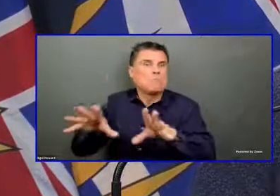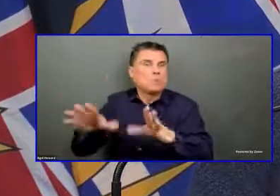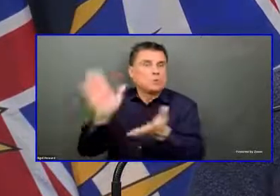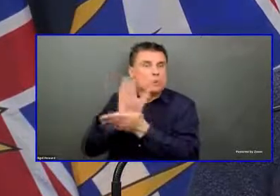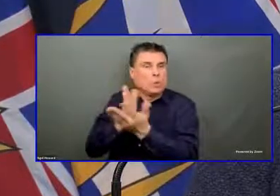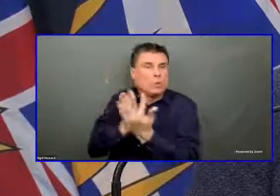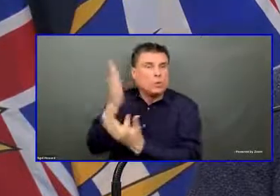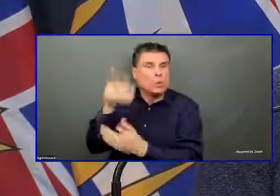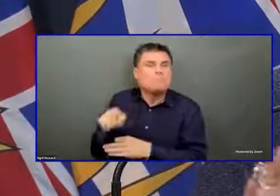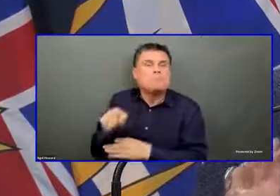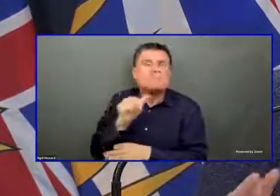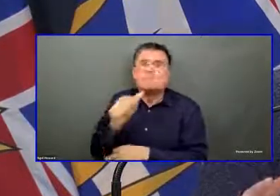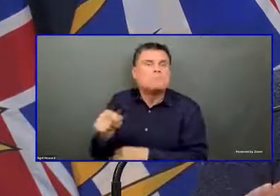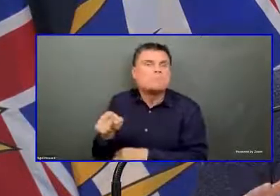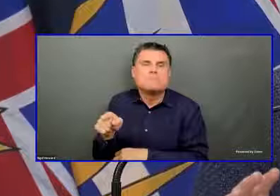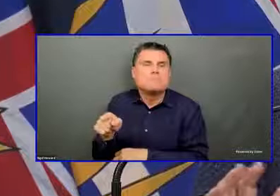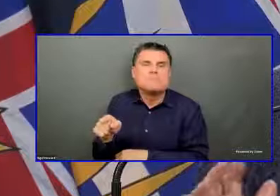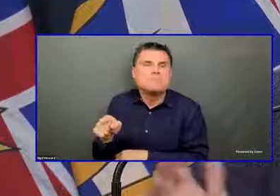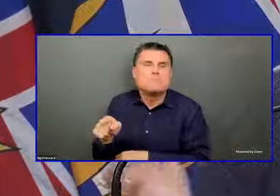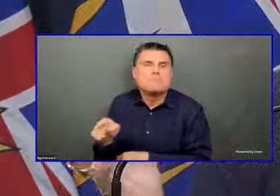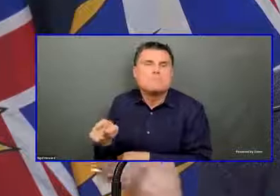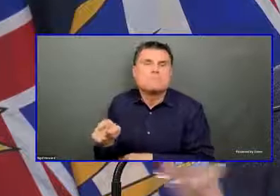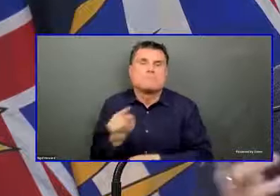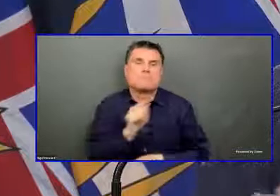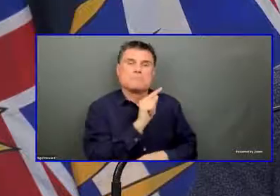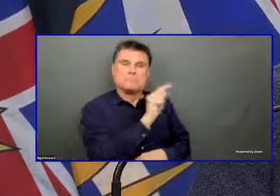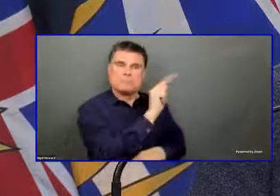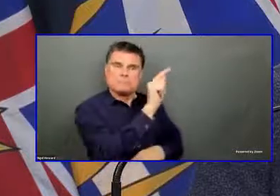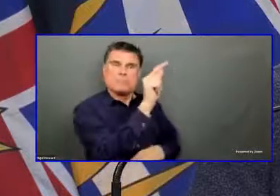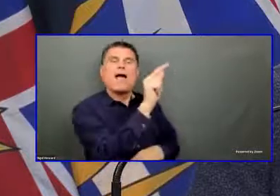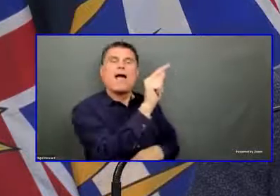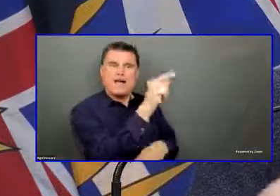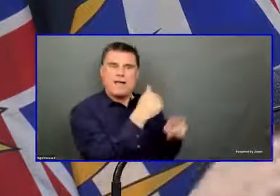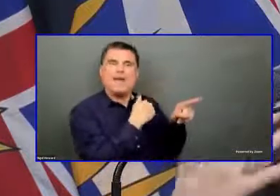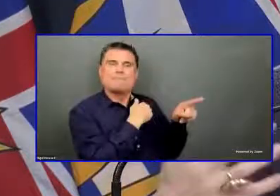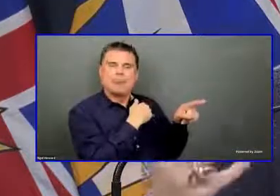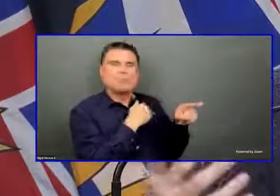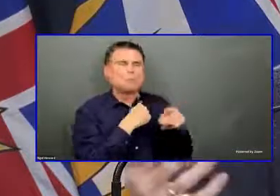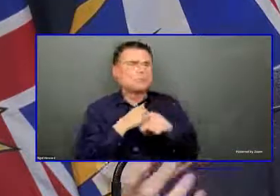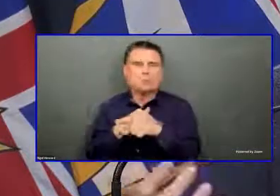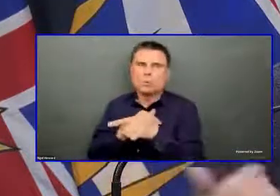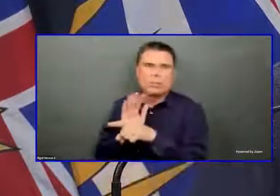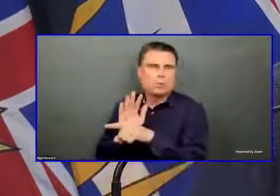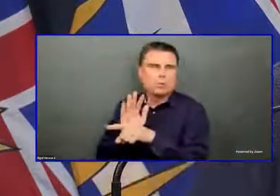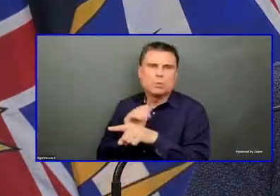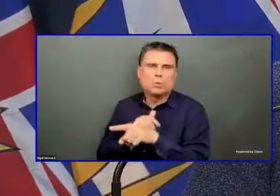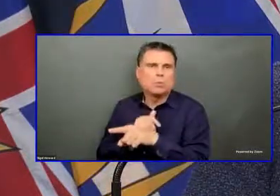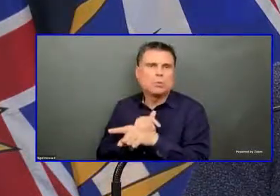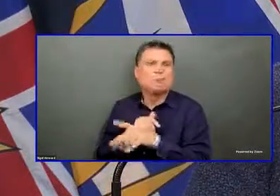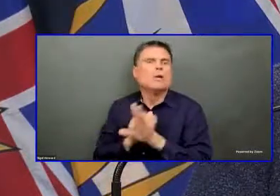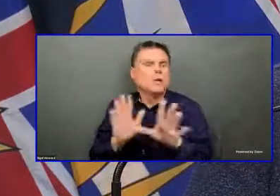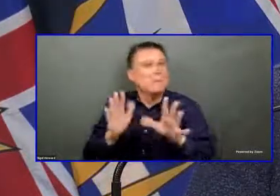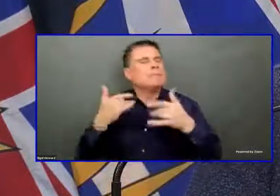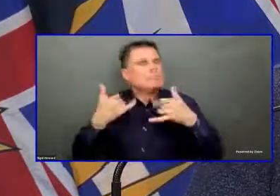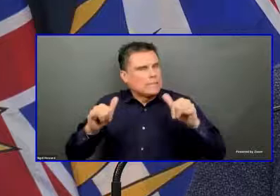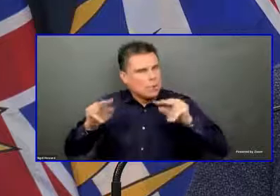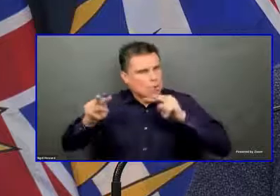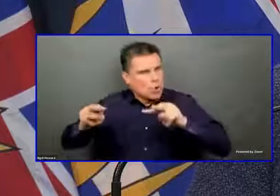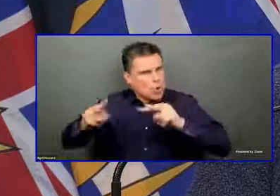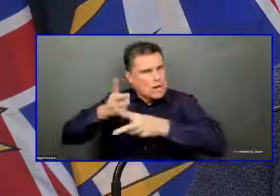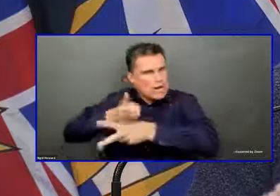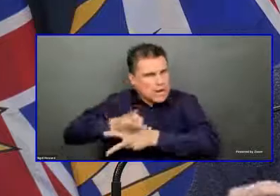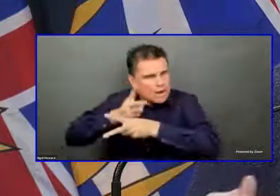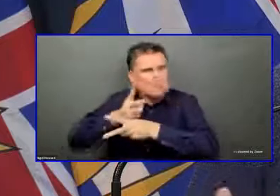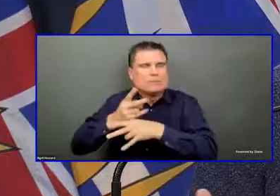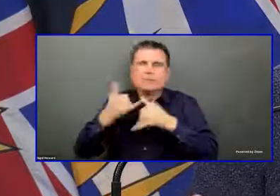which is reassuring. It's not perfect, and nothing that we do is, but we are learning about it. And we're now learning